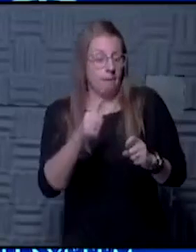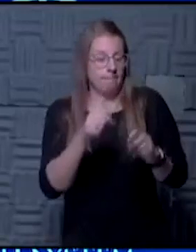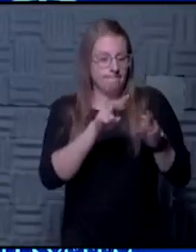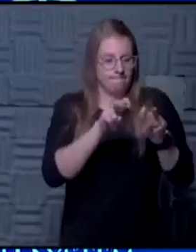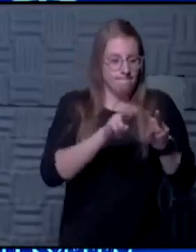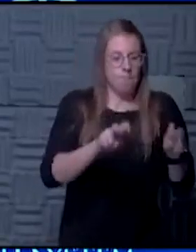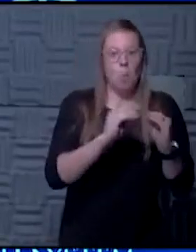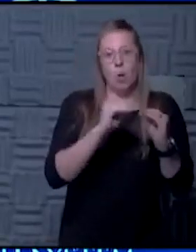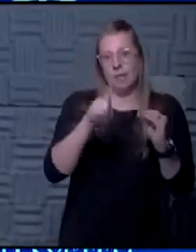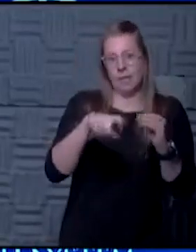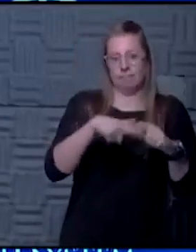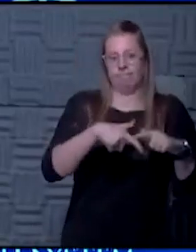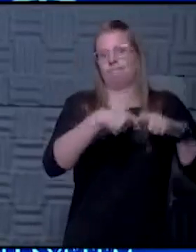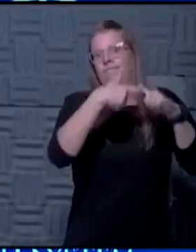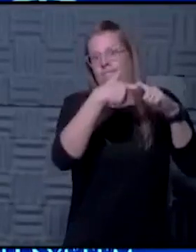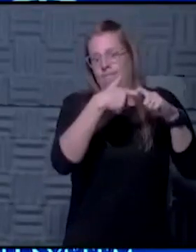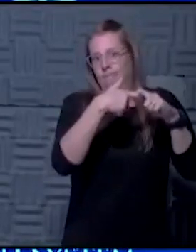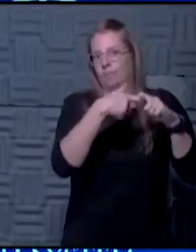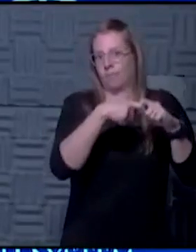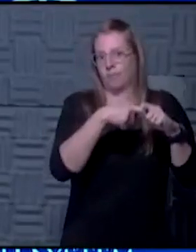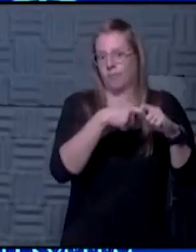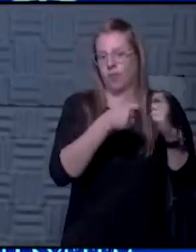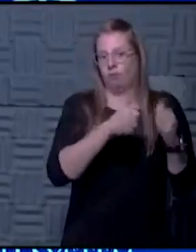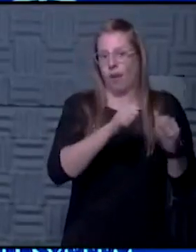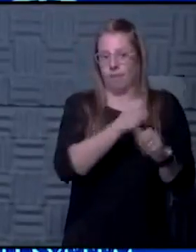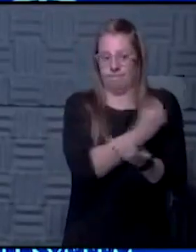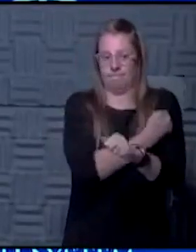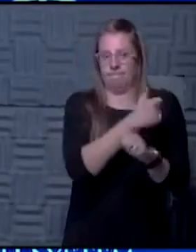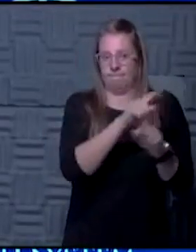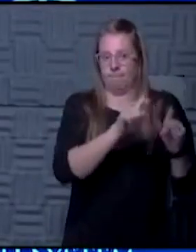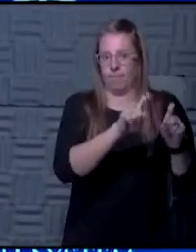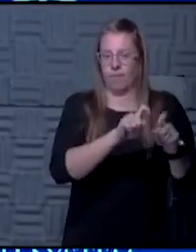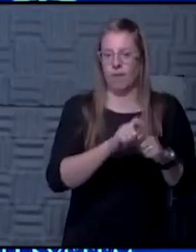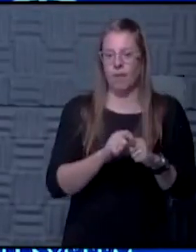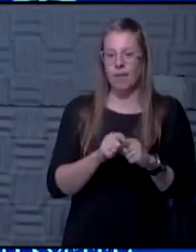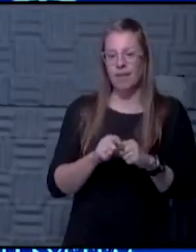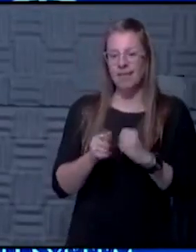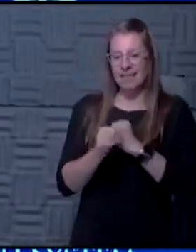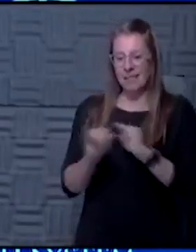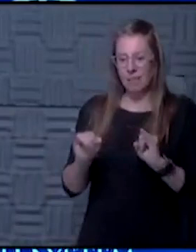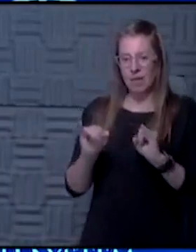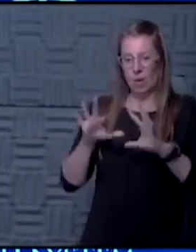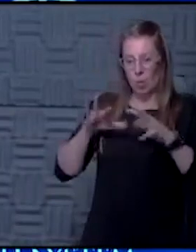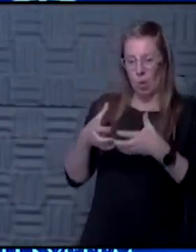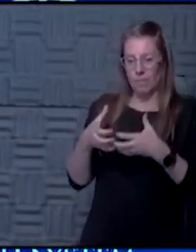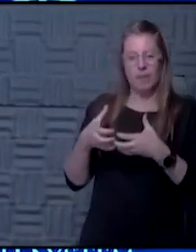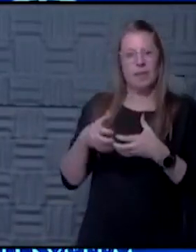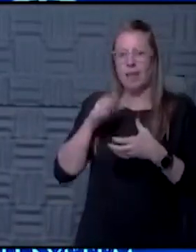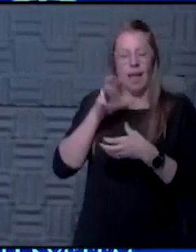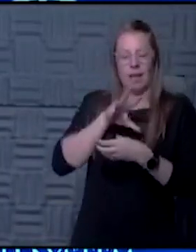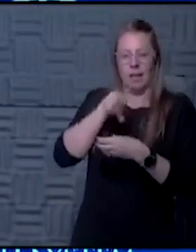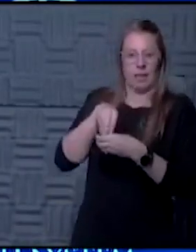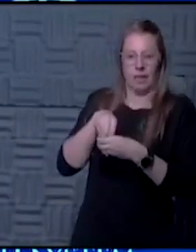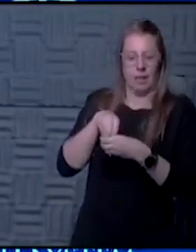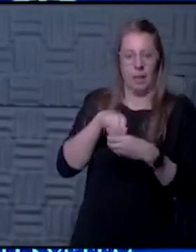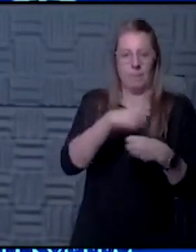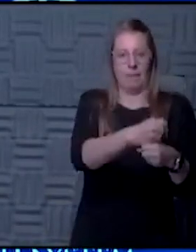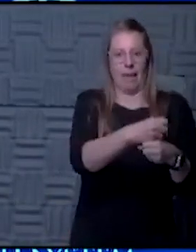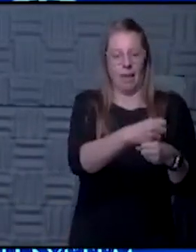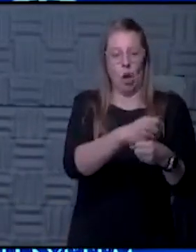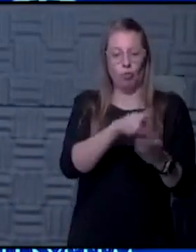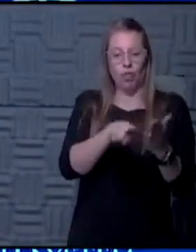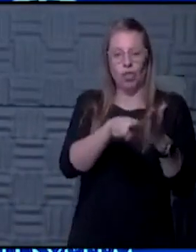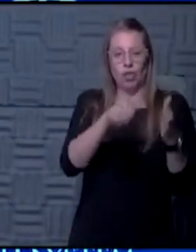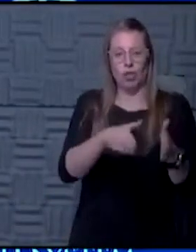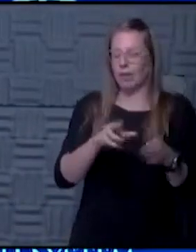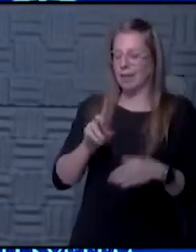Because I think that's really what the study board, this independent group, it's not part of the company that's making the drug, it's not any of the researchers, it's